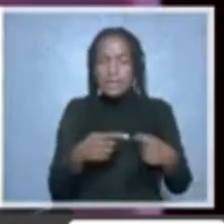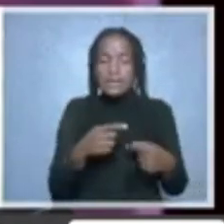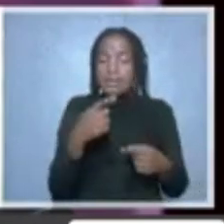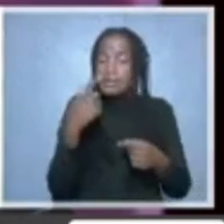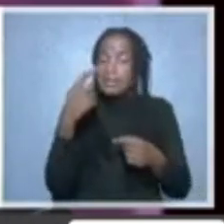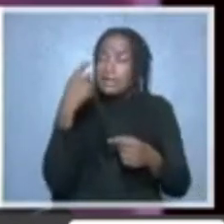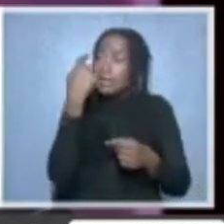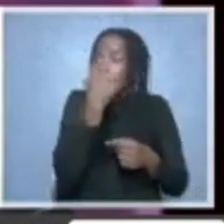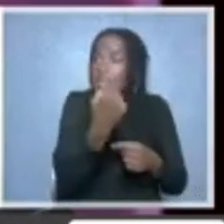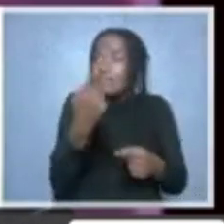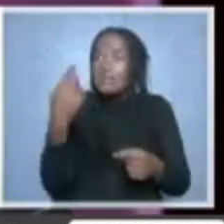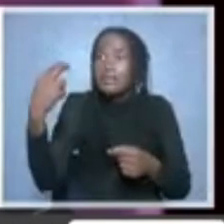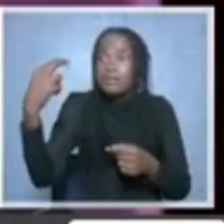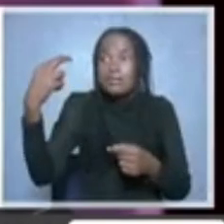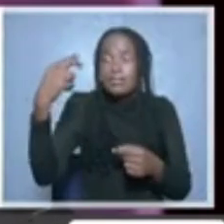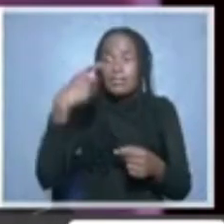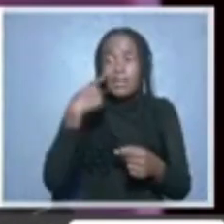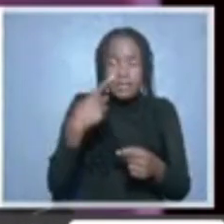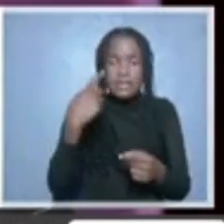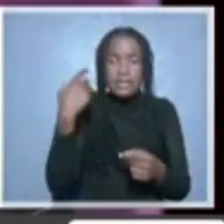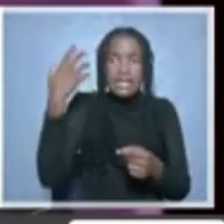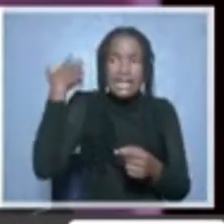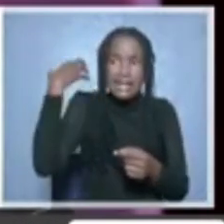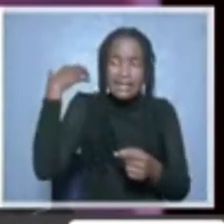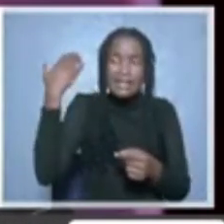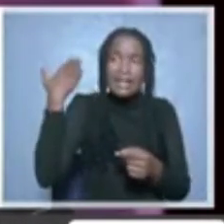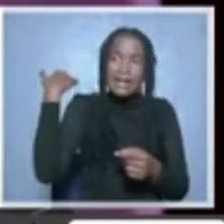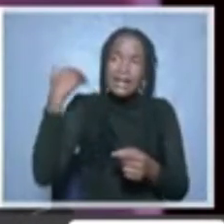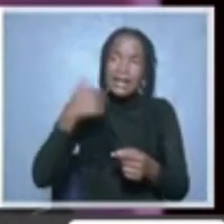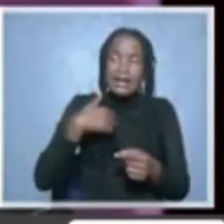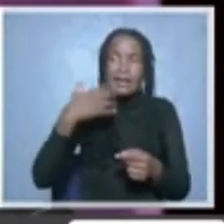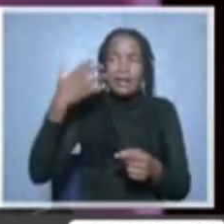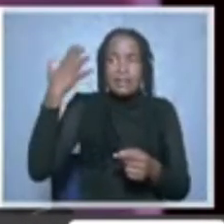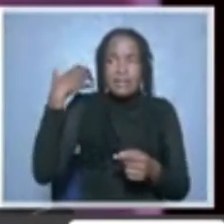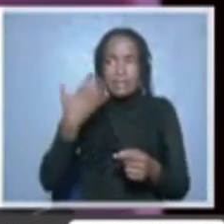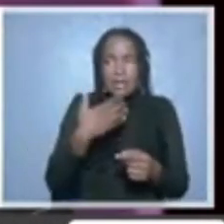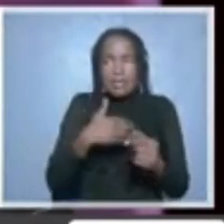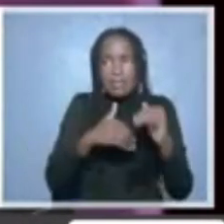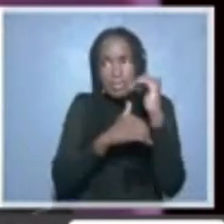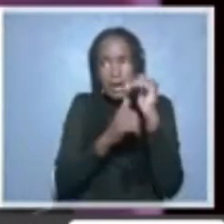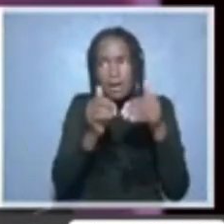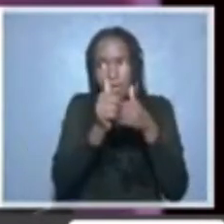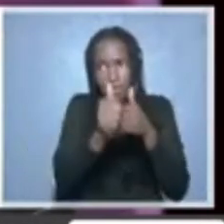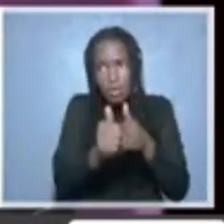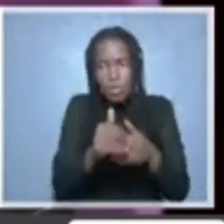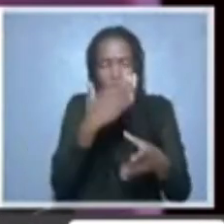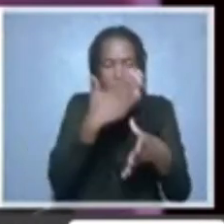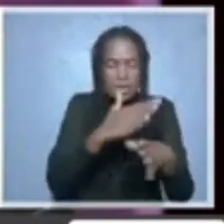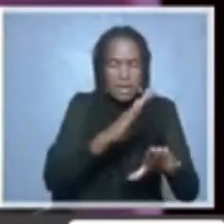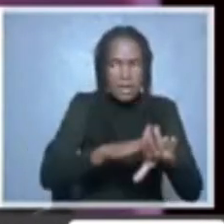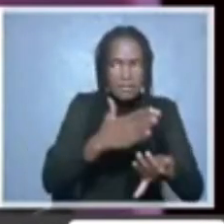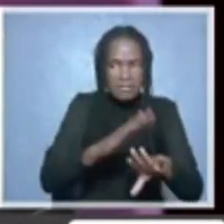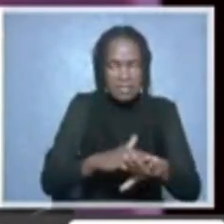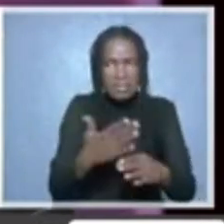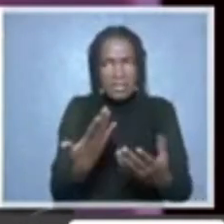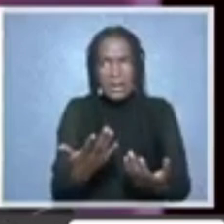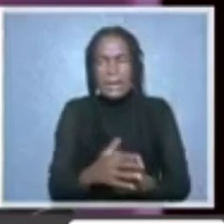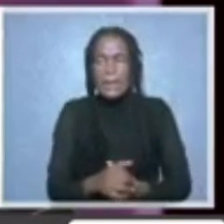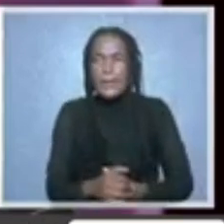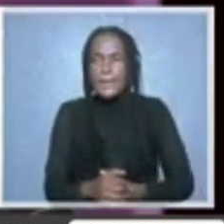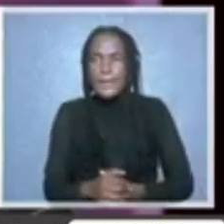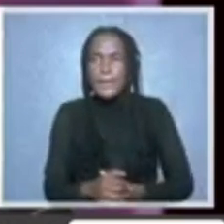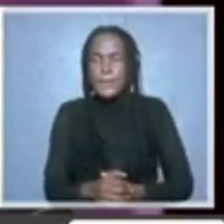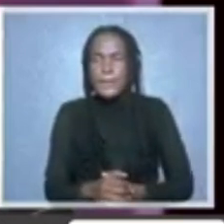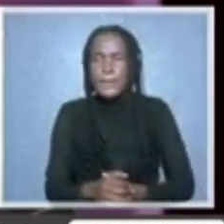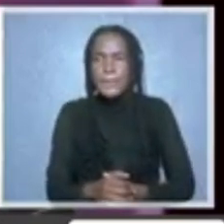forward, you might have picked up one thing or two from me that you can learn from. So from our end as the NBC,